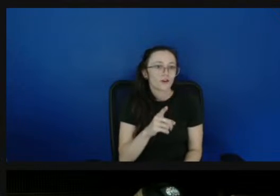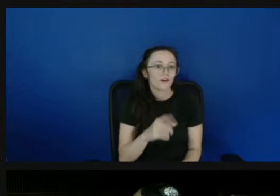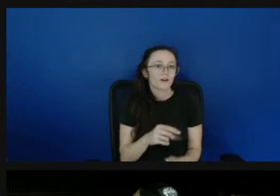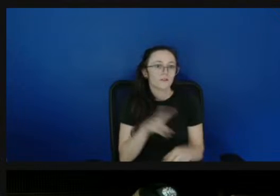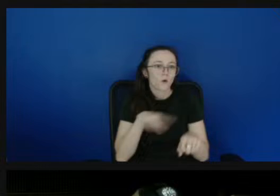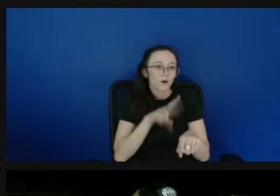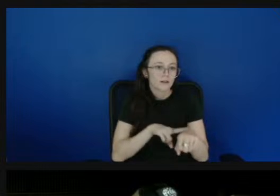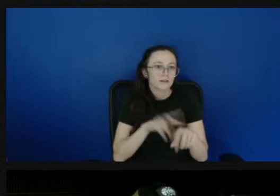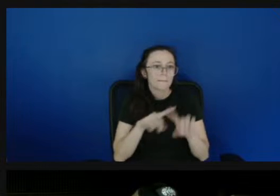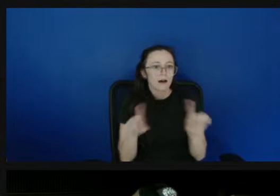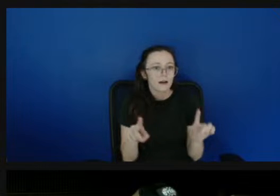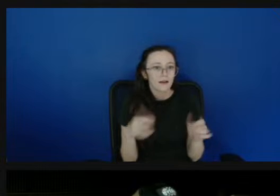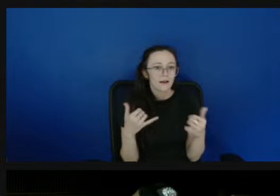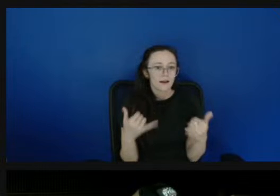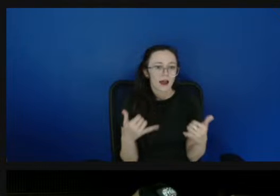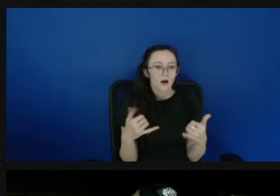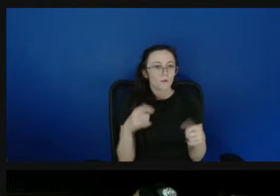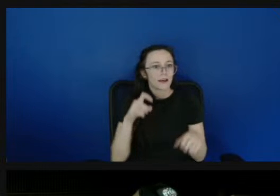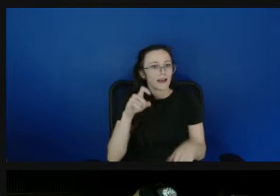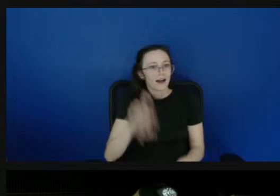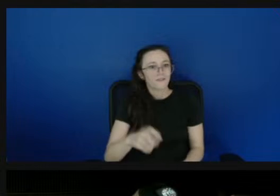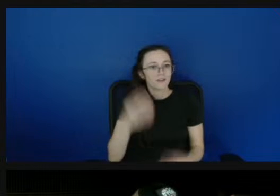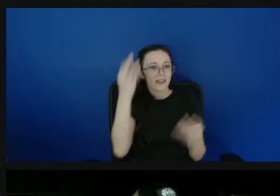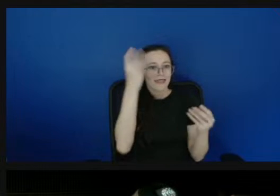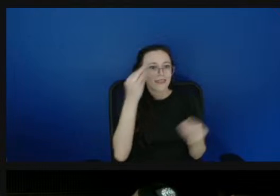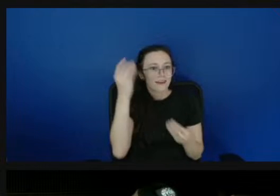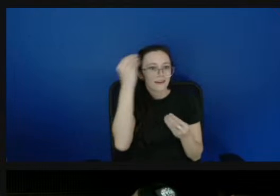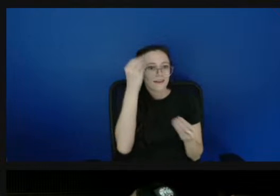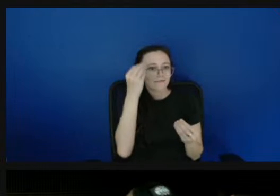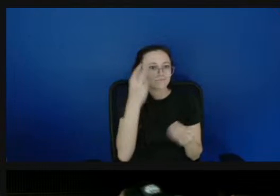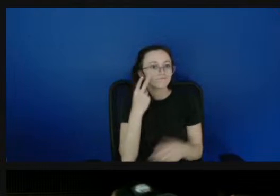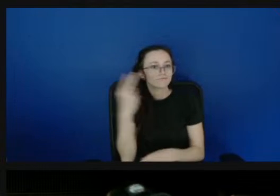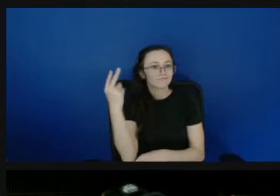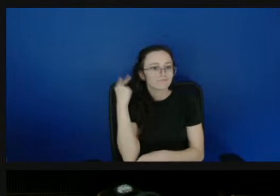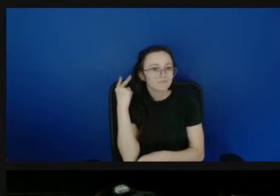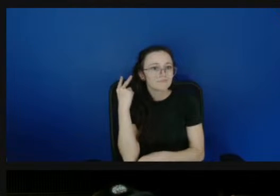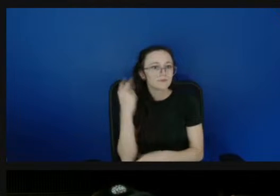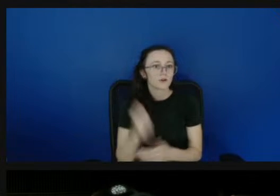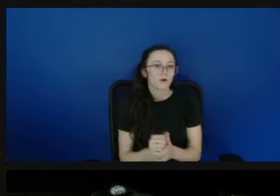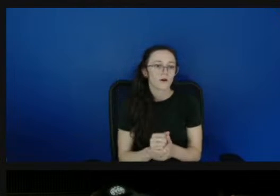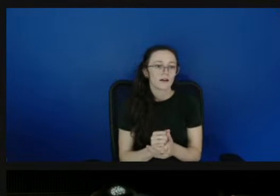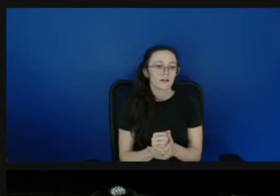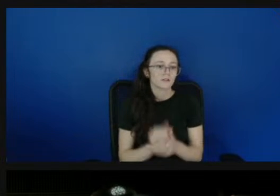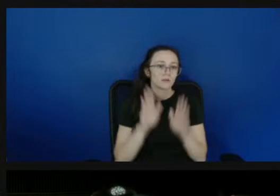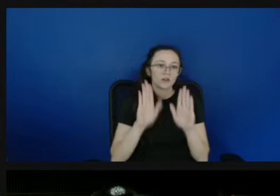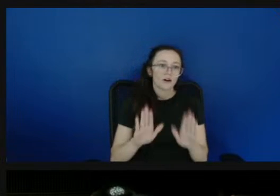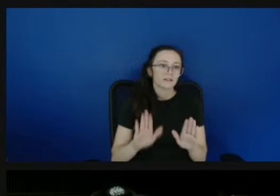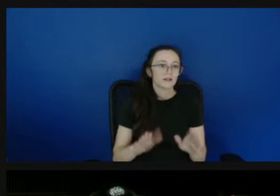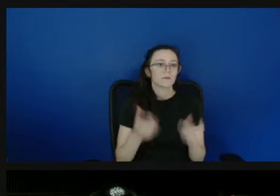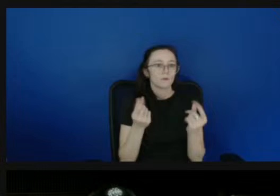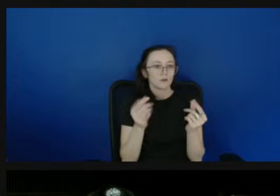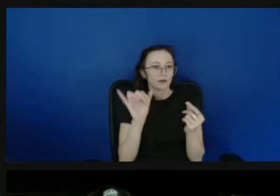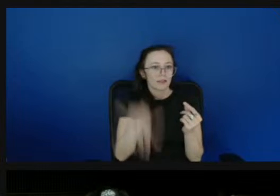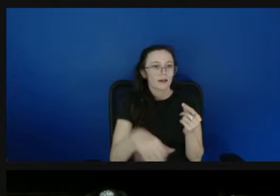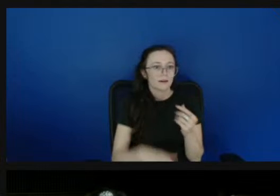to rethink everything, and you know, that's awesome that they are doing so.